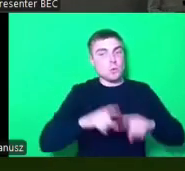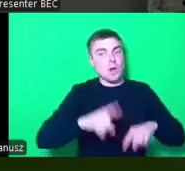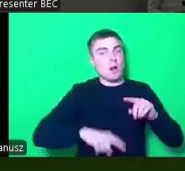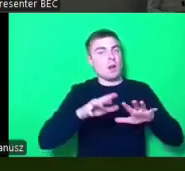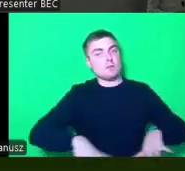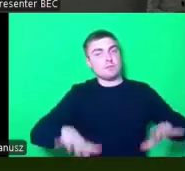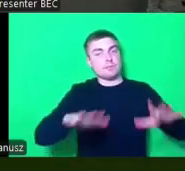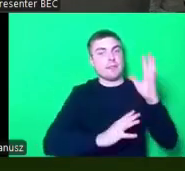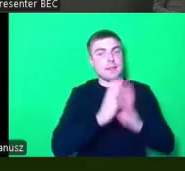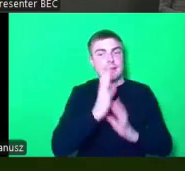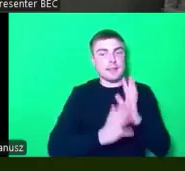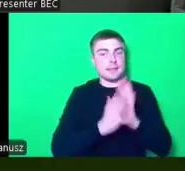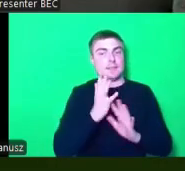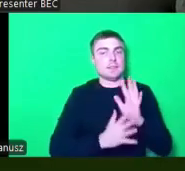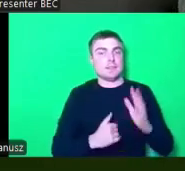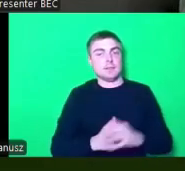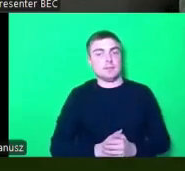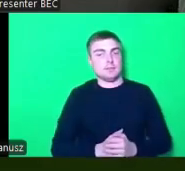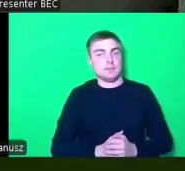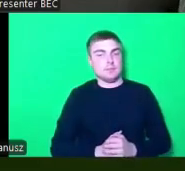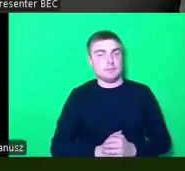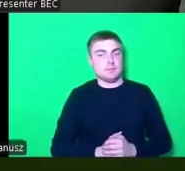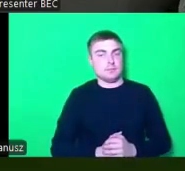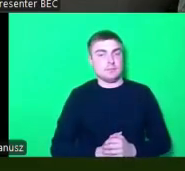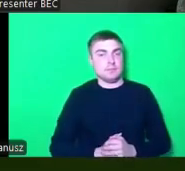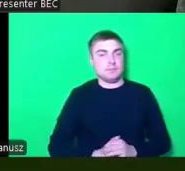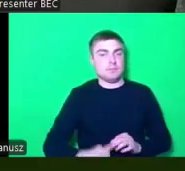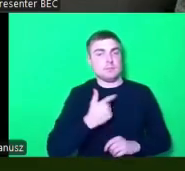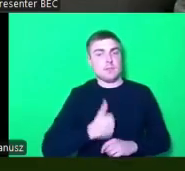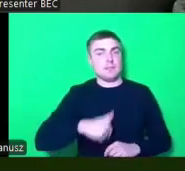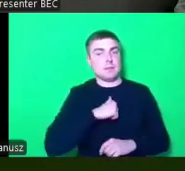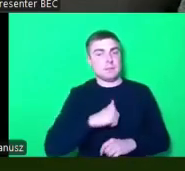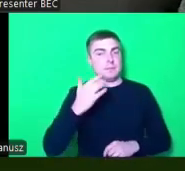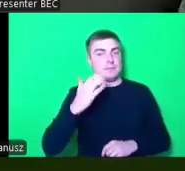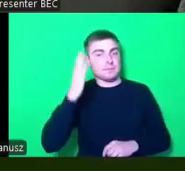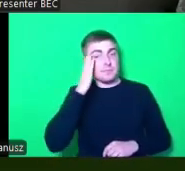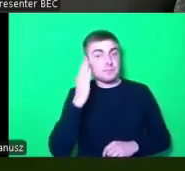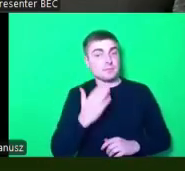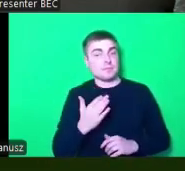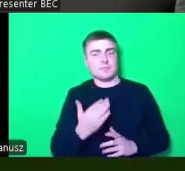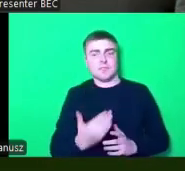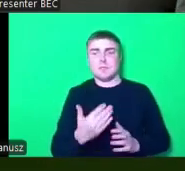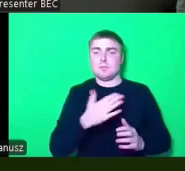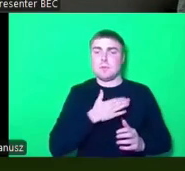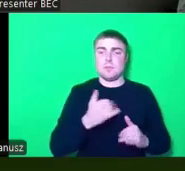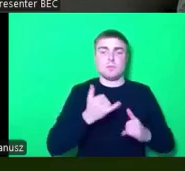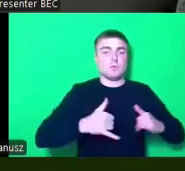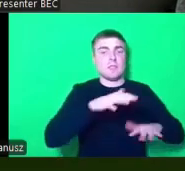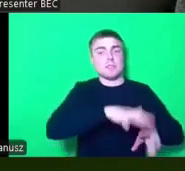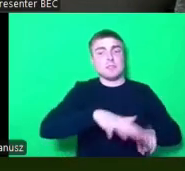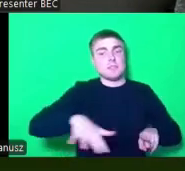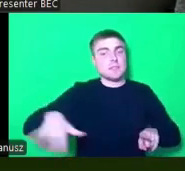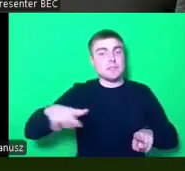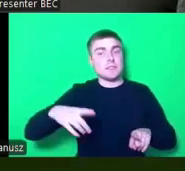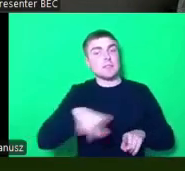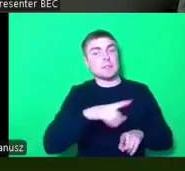in our system, even if they are not in the list of the habitat. If you have a beech which is growing in your Quercus